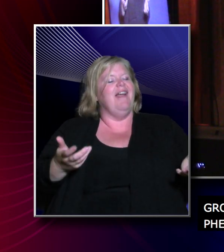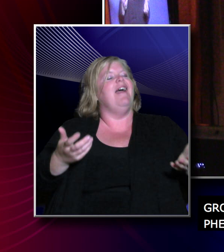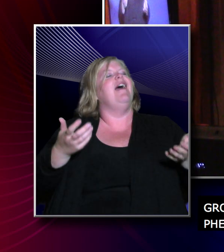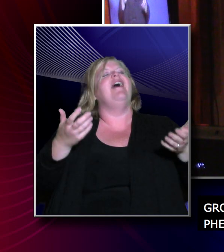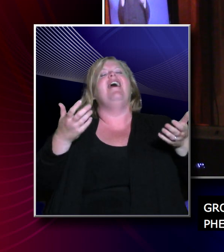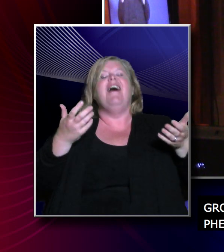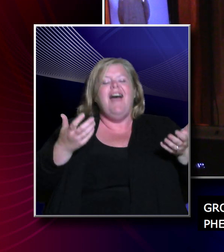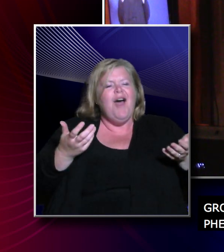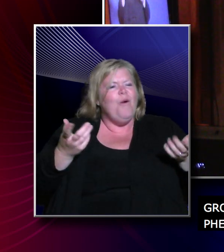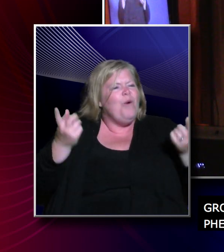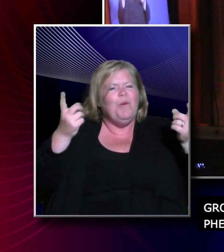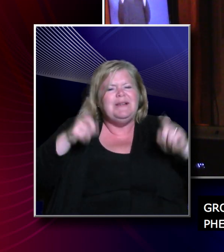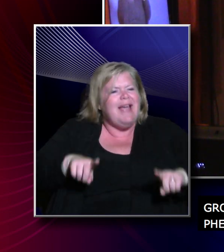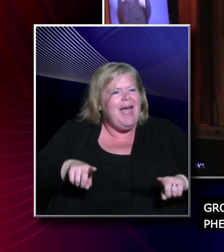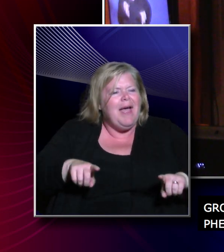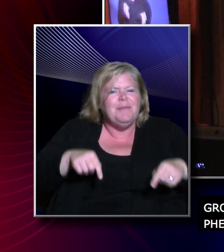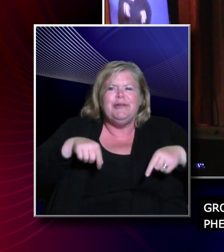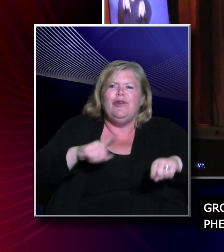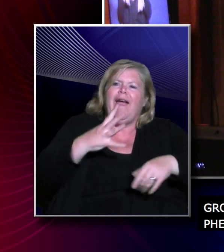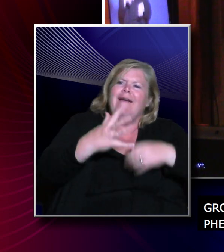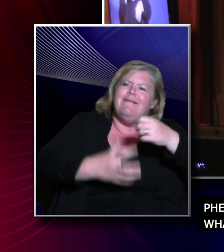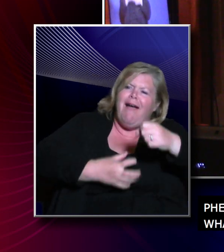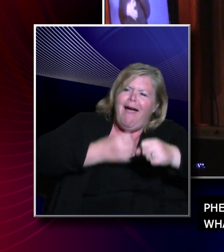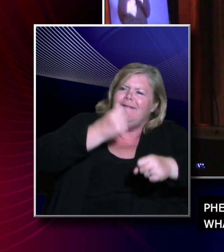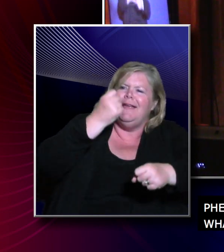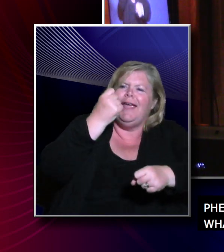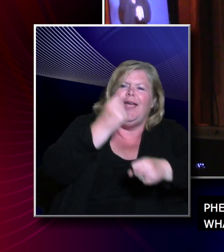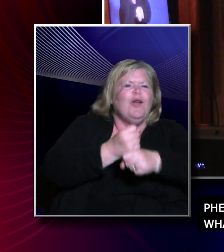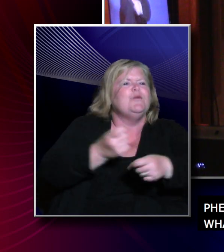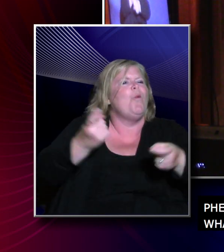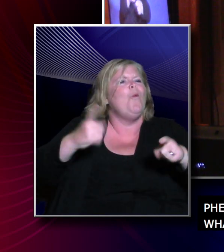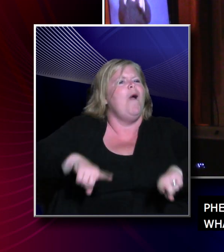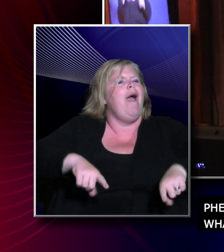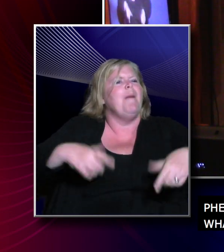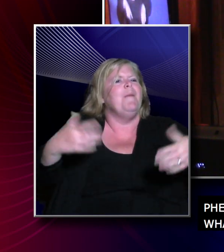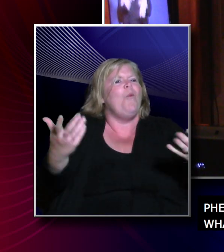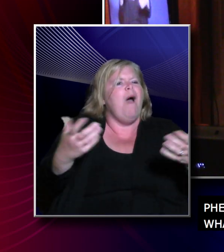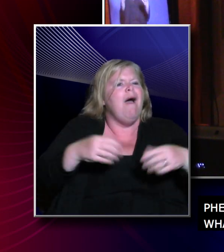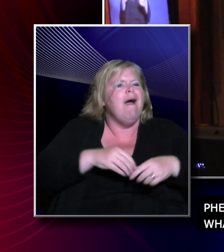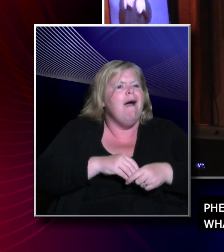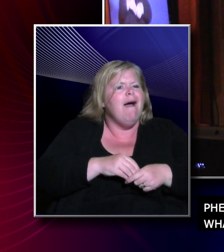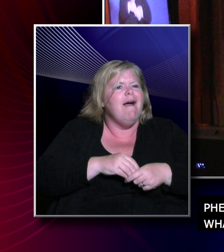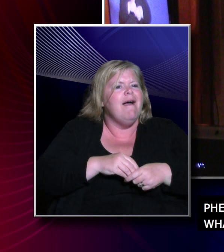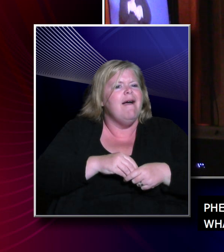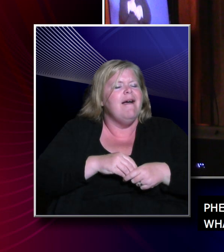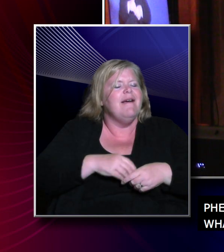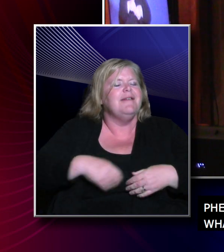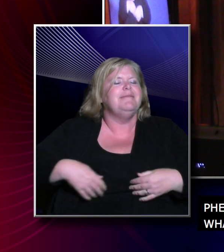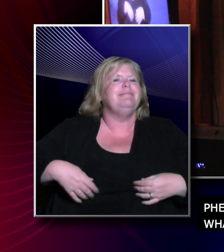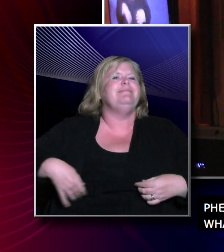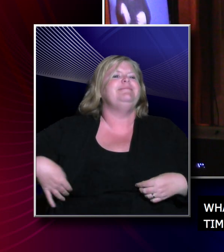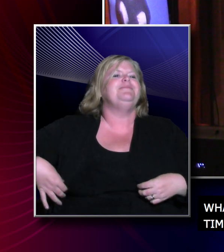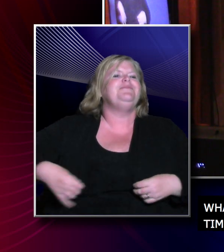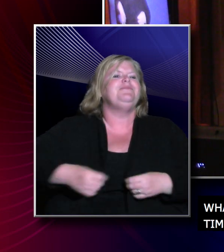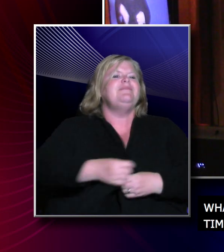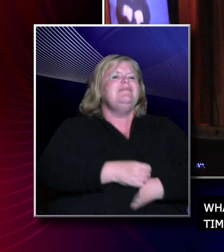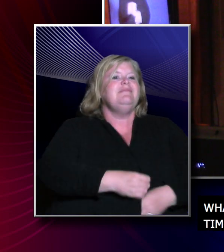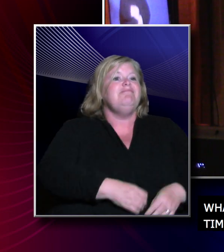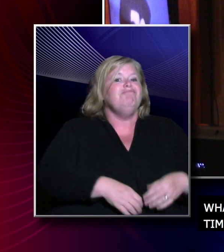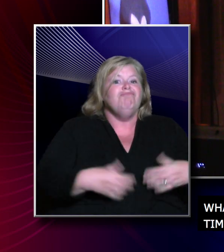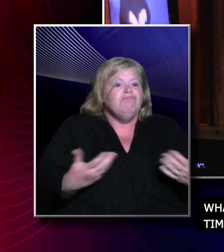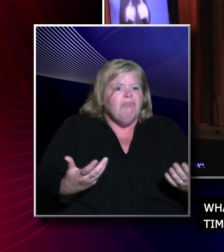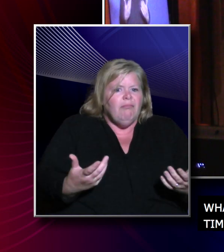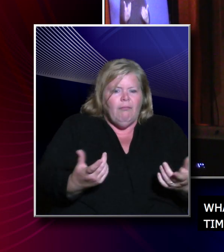so what was happening during those 5 years? All this time? Did it just,